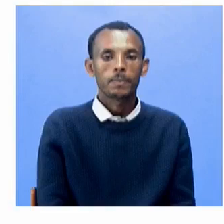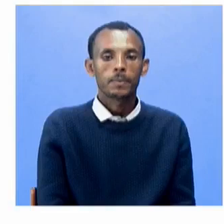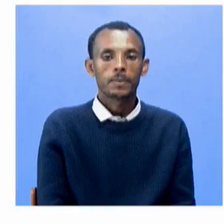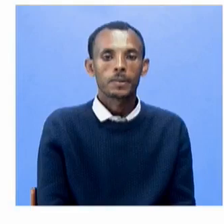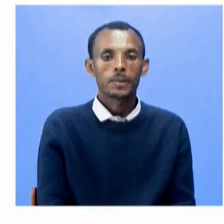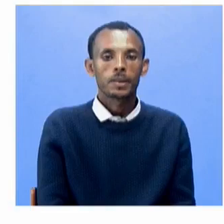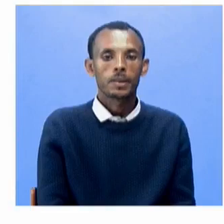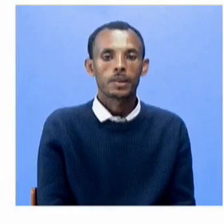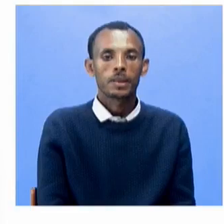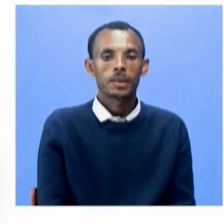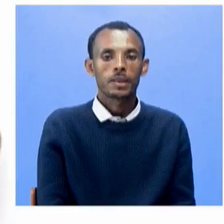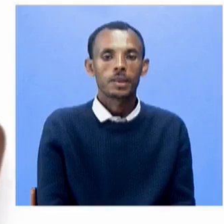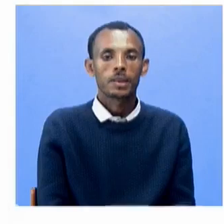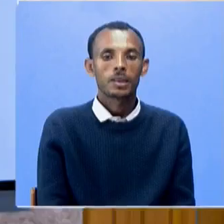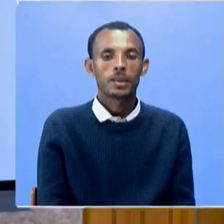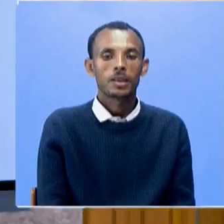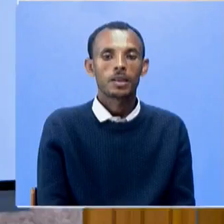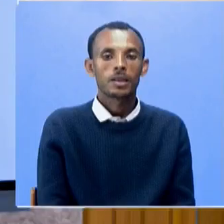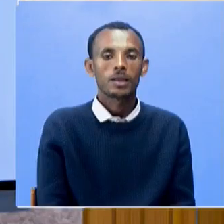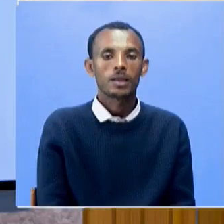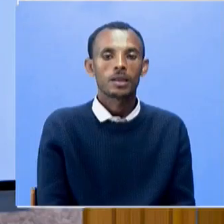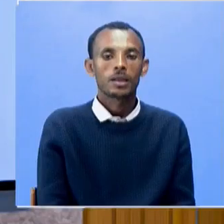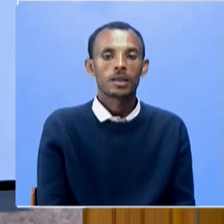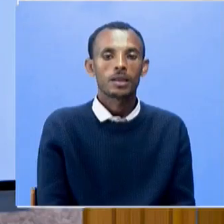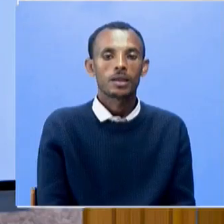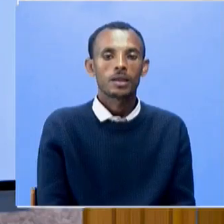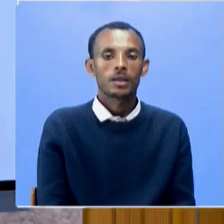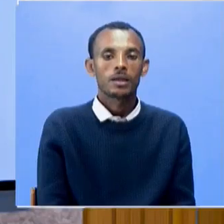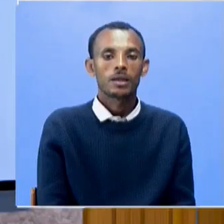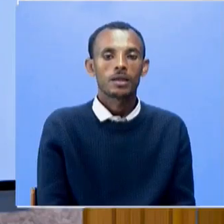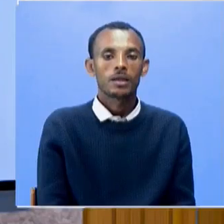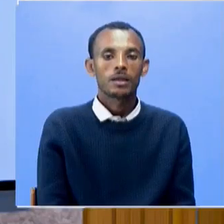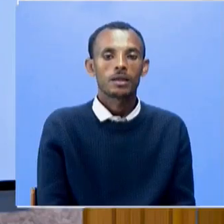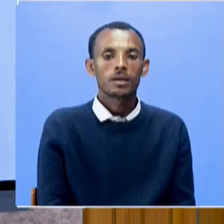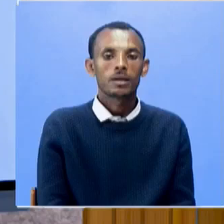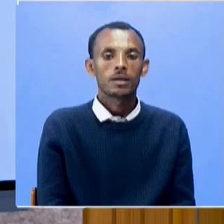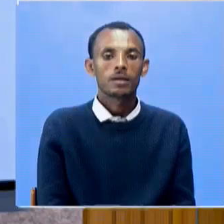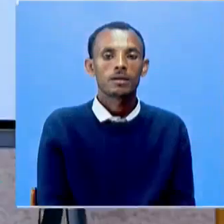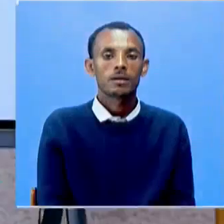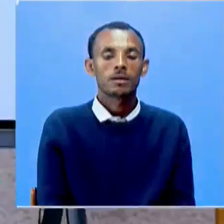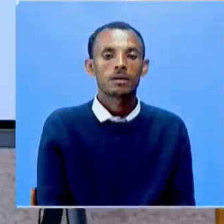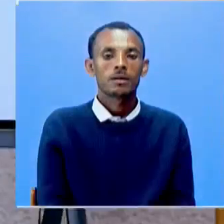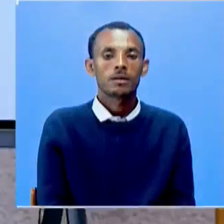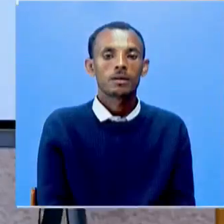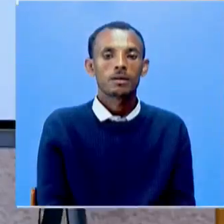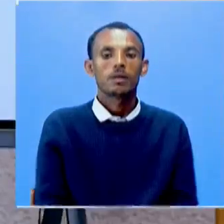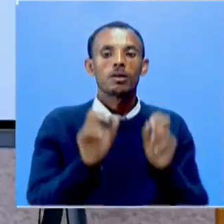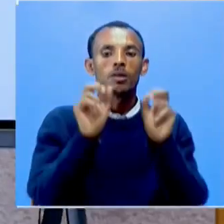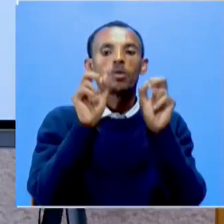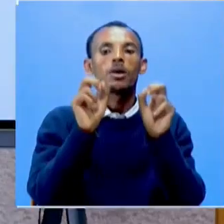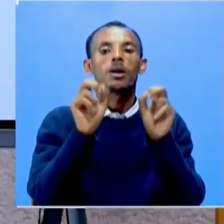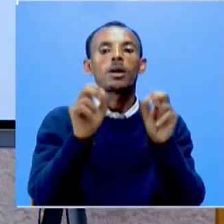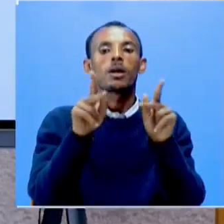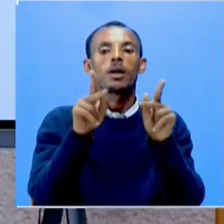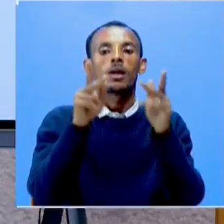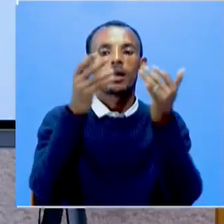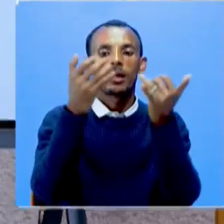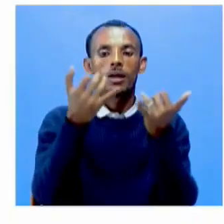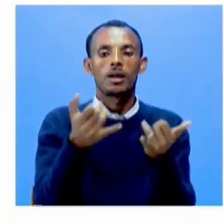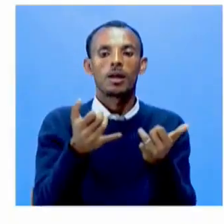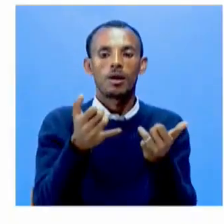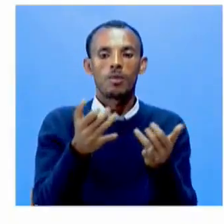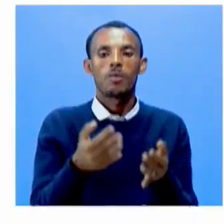test. Therefore, now let's see example for this one. Okay, now let's see